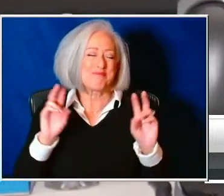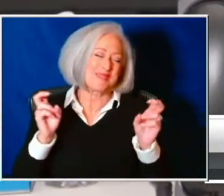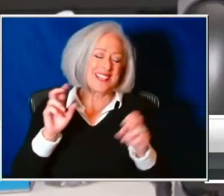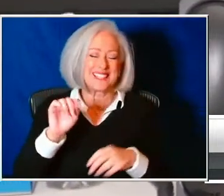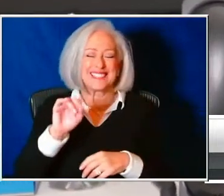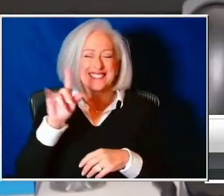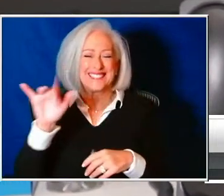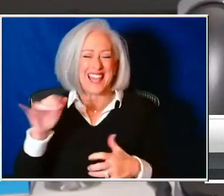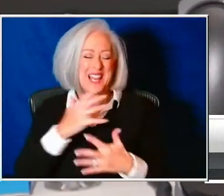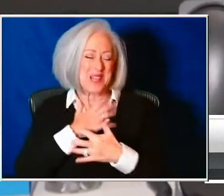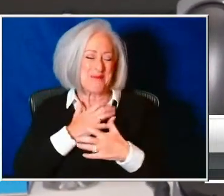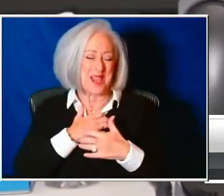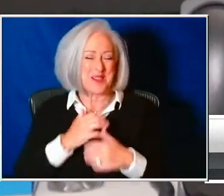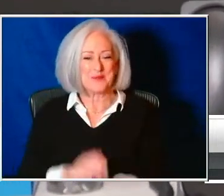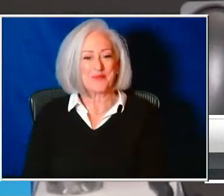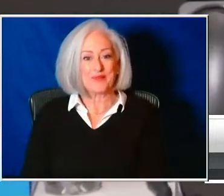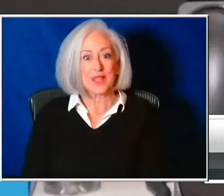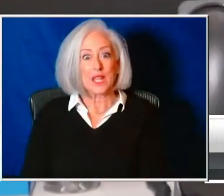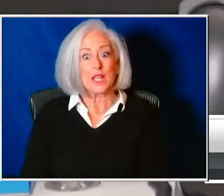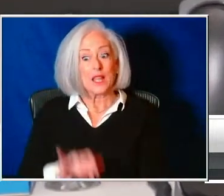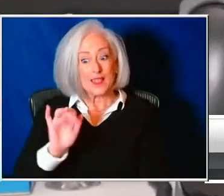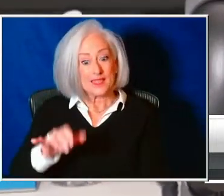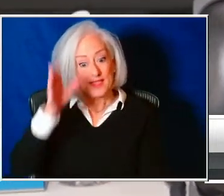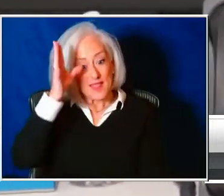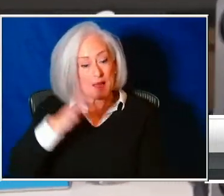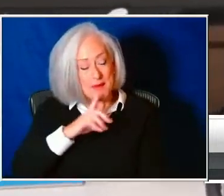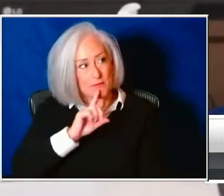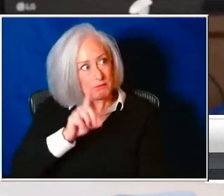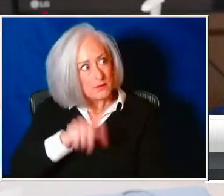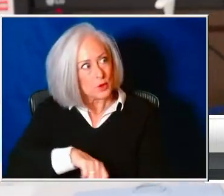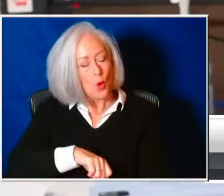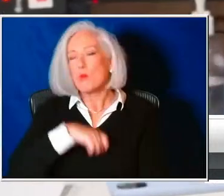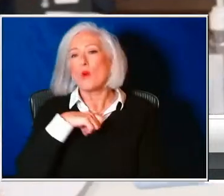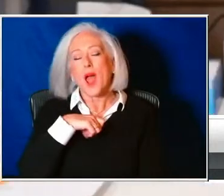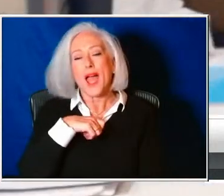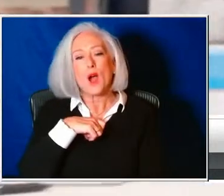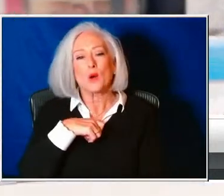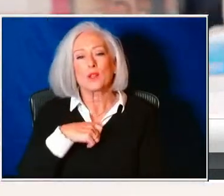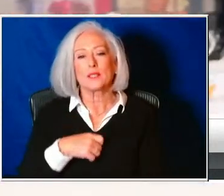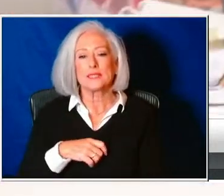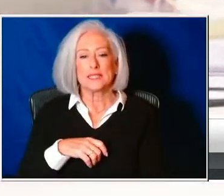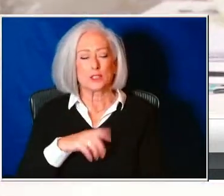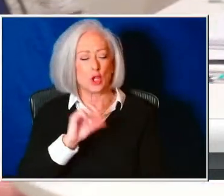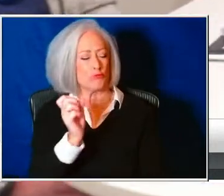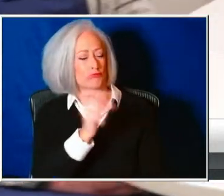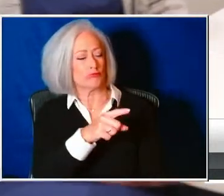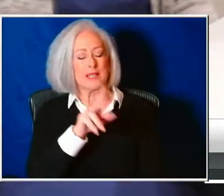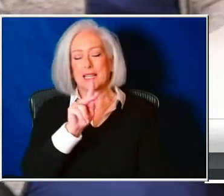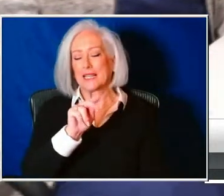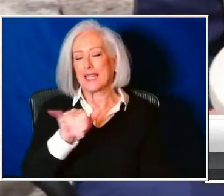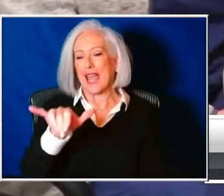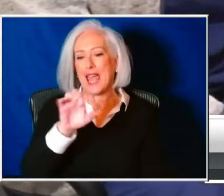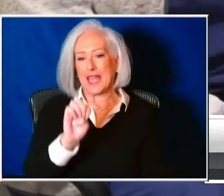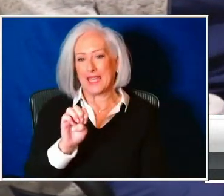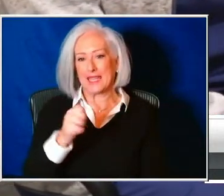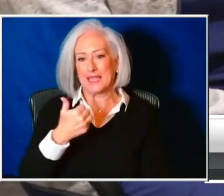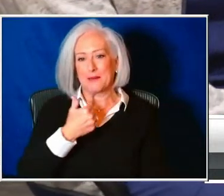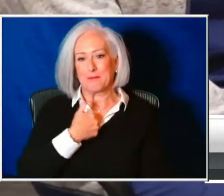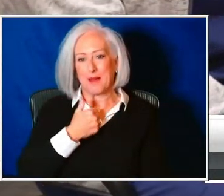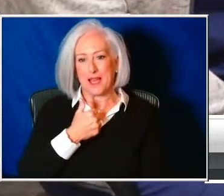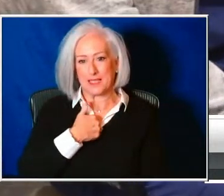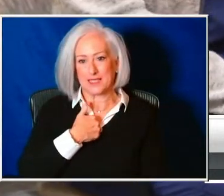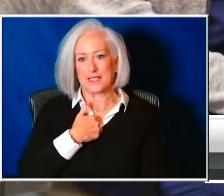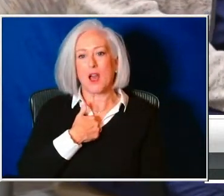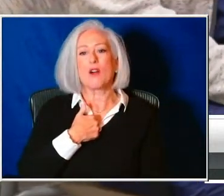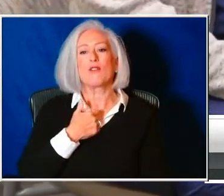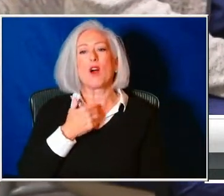he was so proud. And I'd like to ask Kay, just so in case the audience doesn't know, I'm going for a score of 0, which is